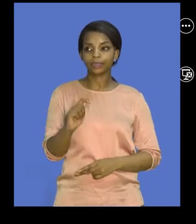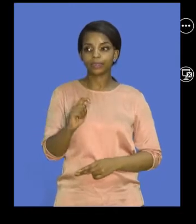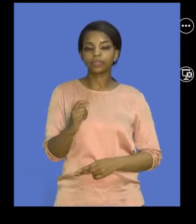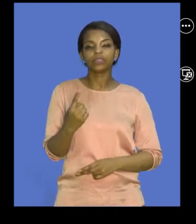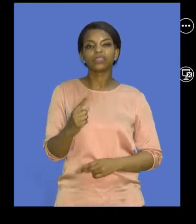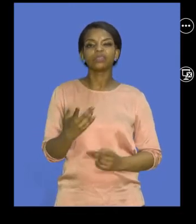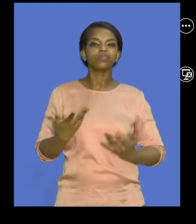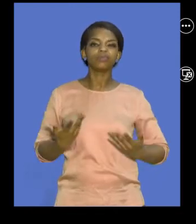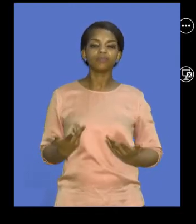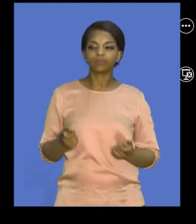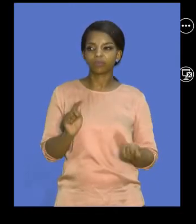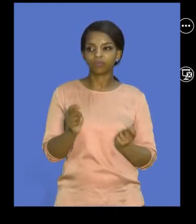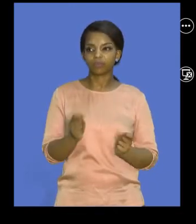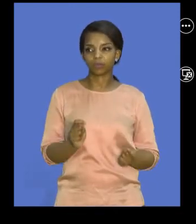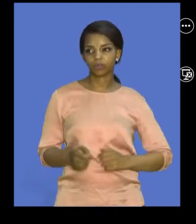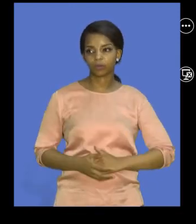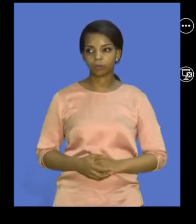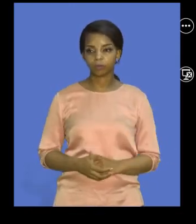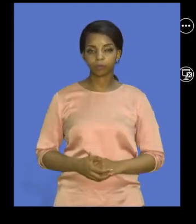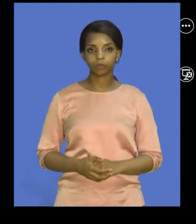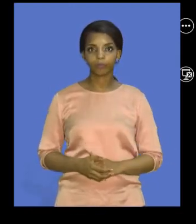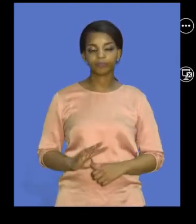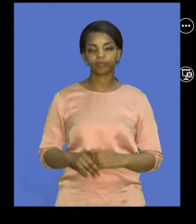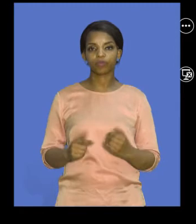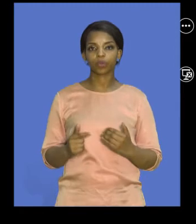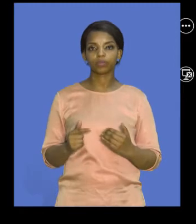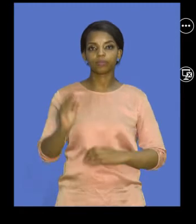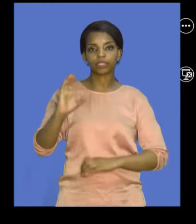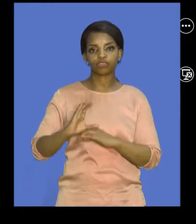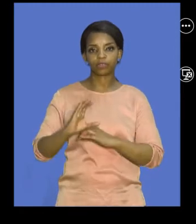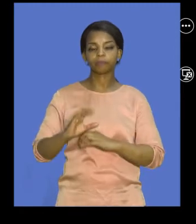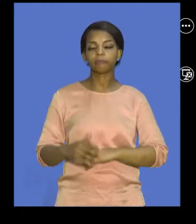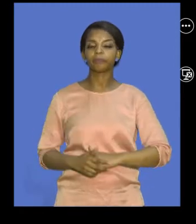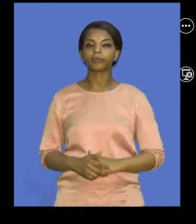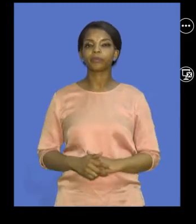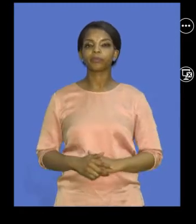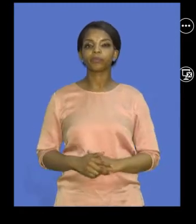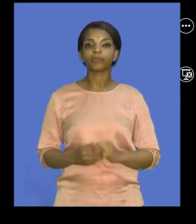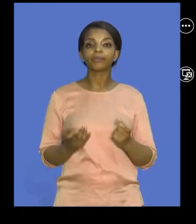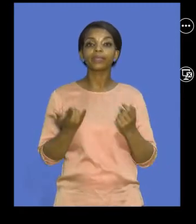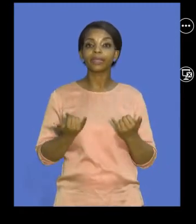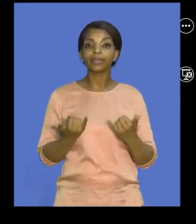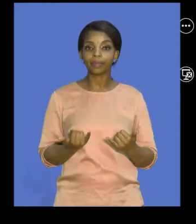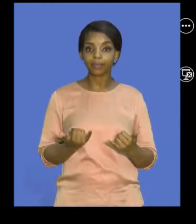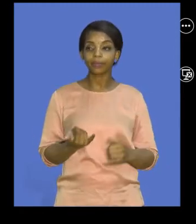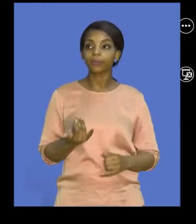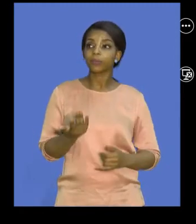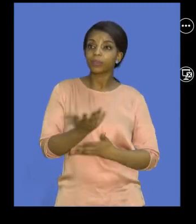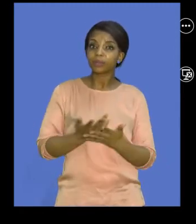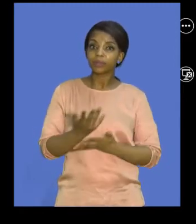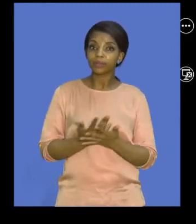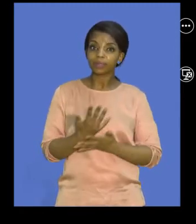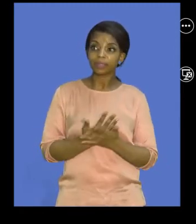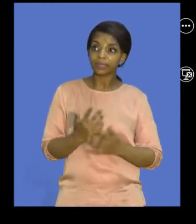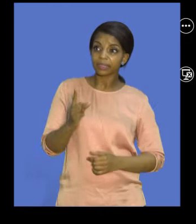okay? Right. So the main difference is that when we talk about the universal gravitation, we're actually